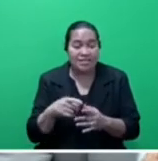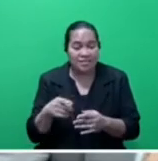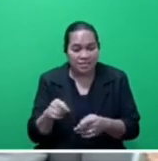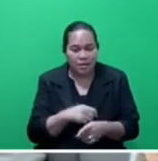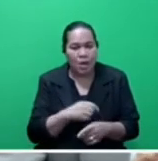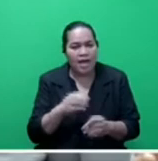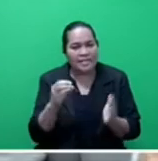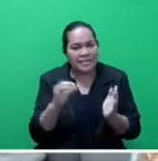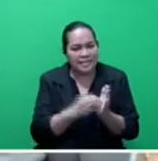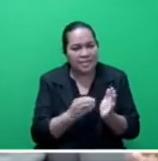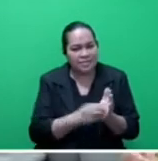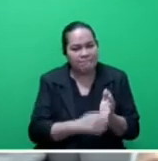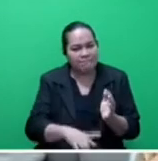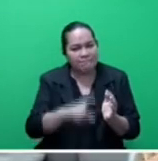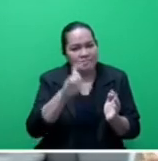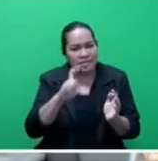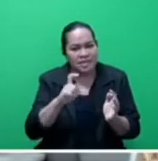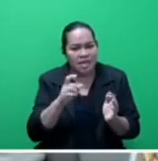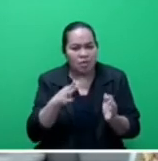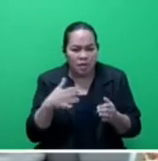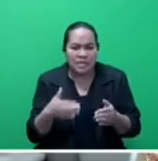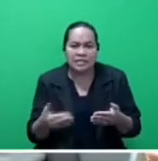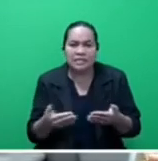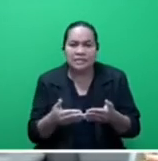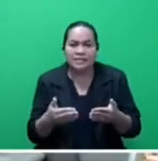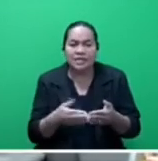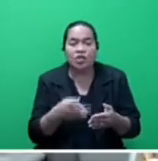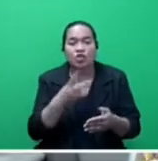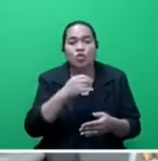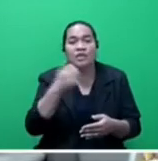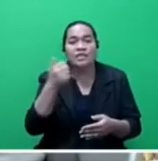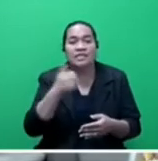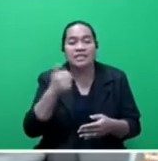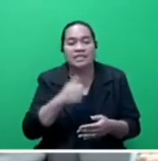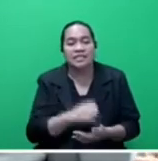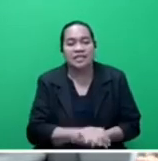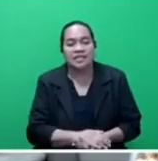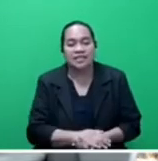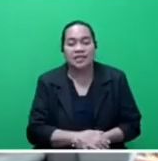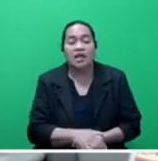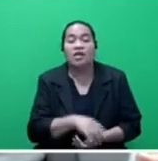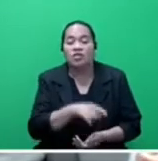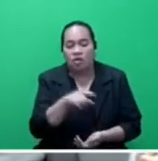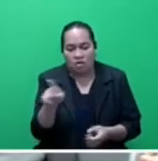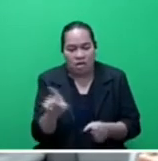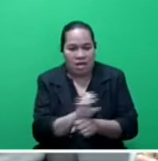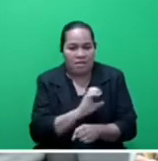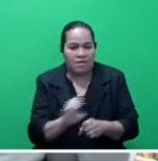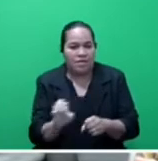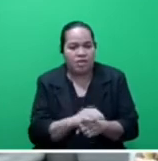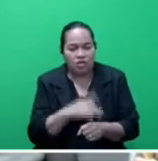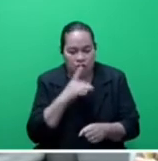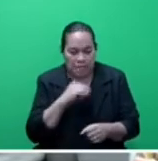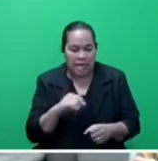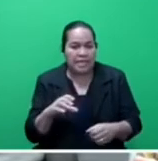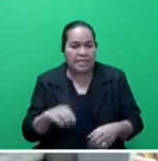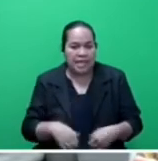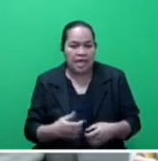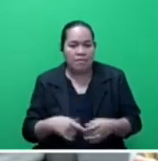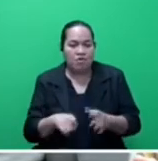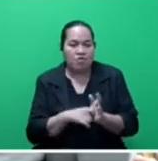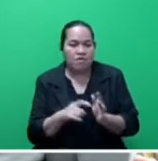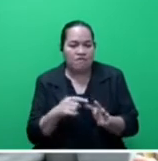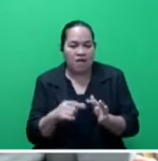was implemented in the Act in 2016, entitling film production companies to claim refunds on its qualifying expenditure under income tax